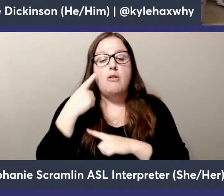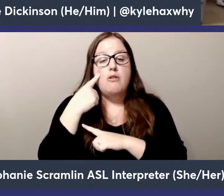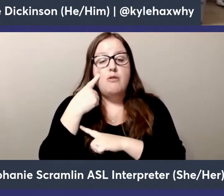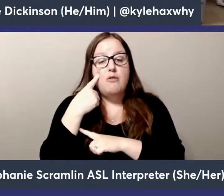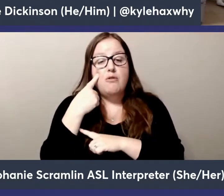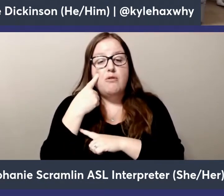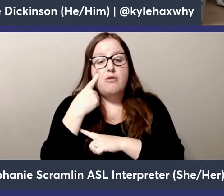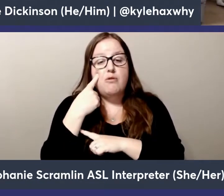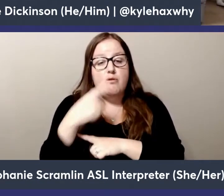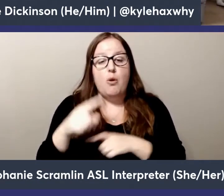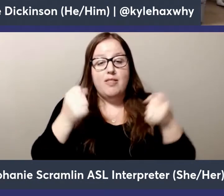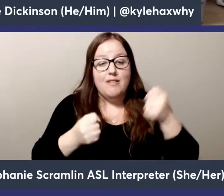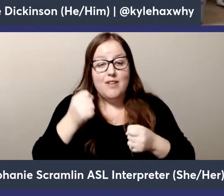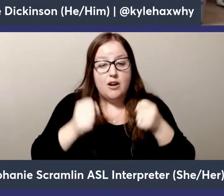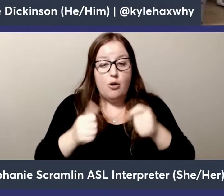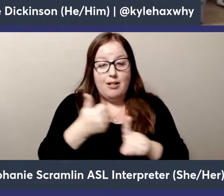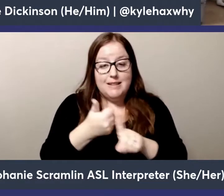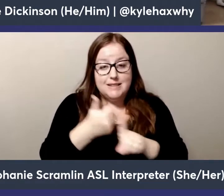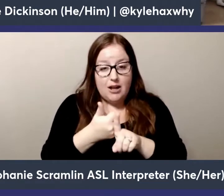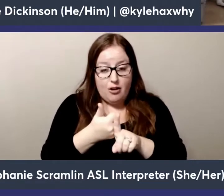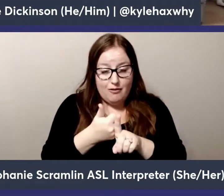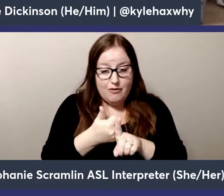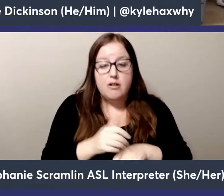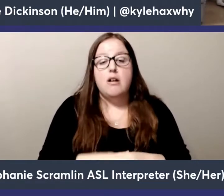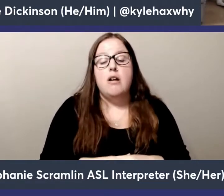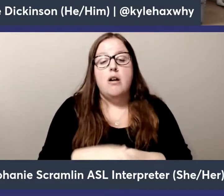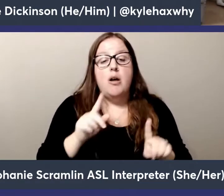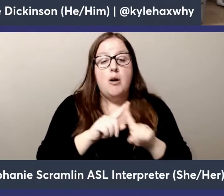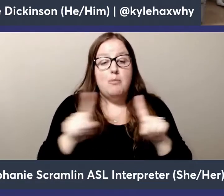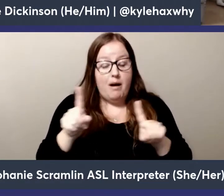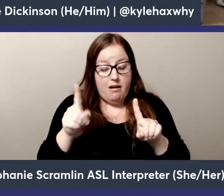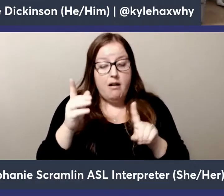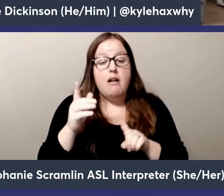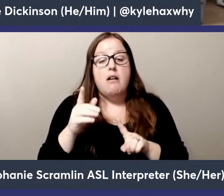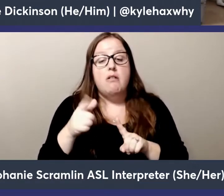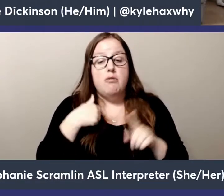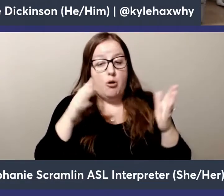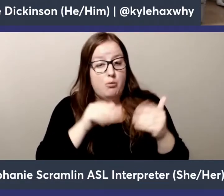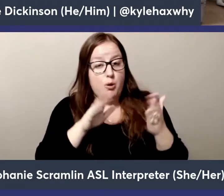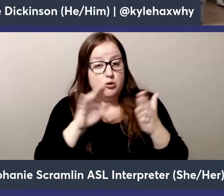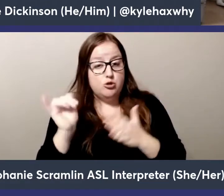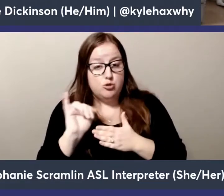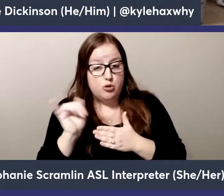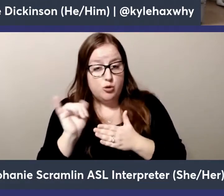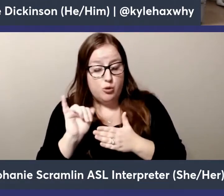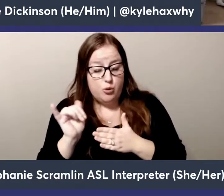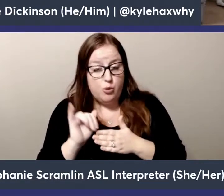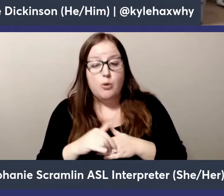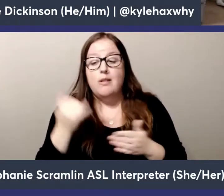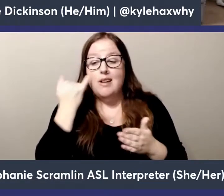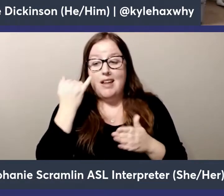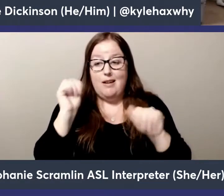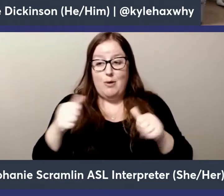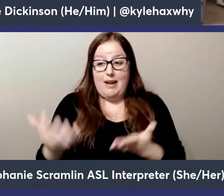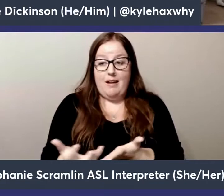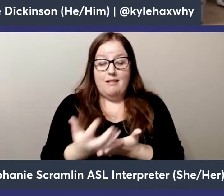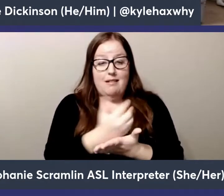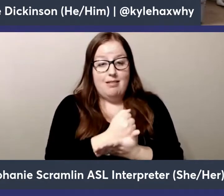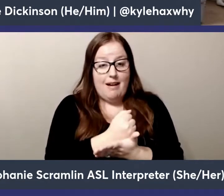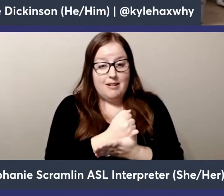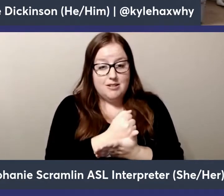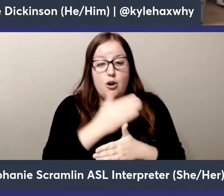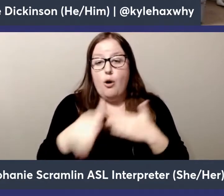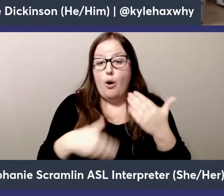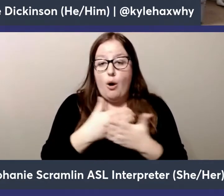on the vehicle agent itself or on the edge itself. But there are ways where if you can collect all the